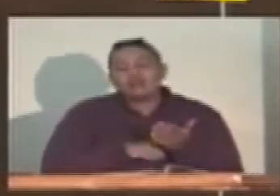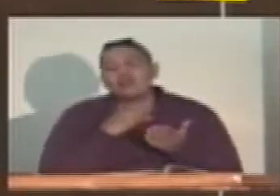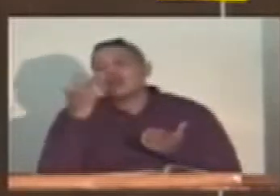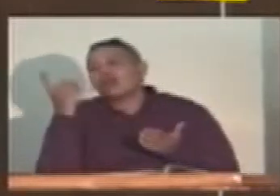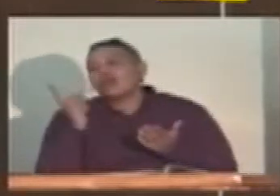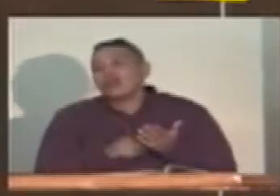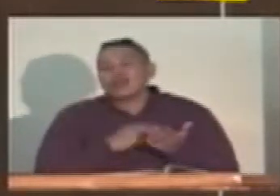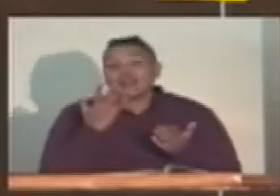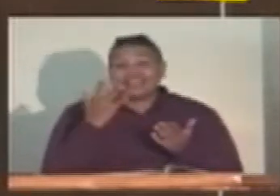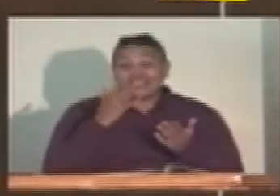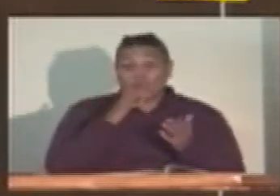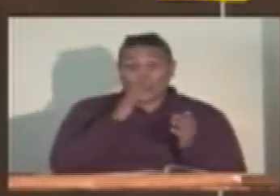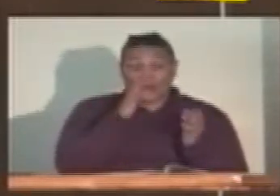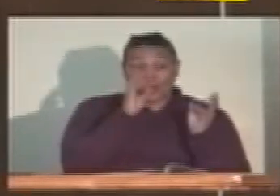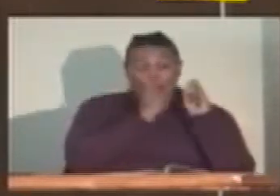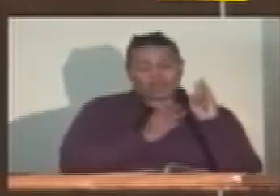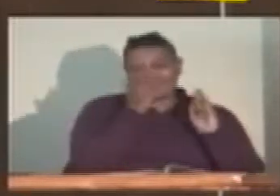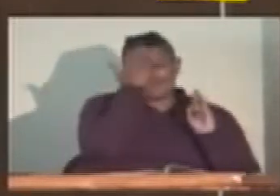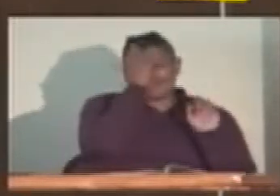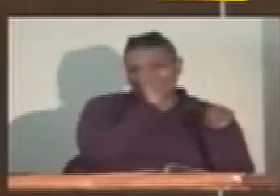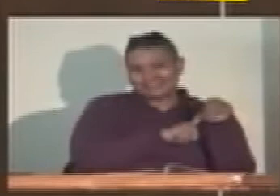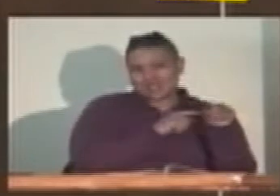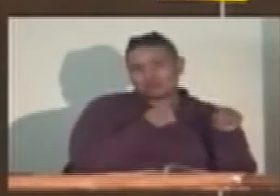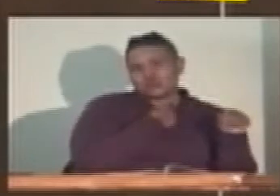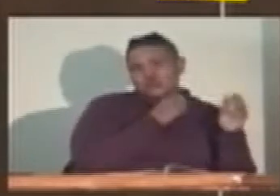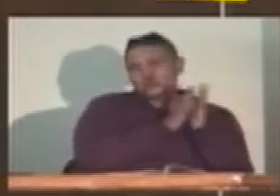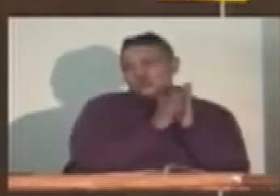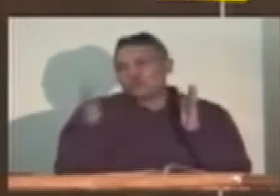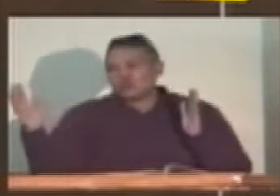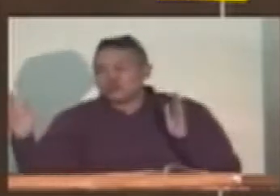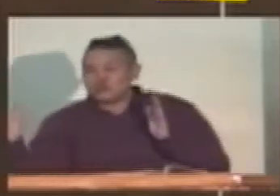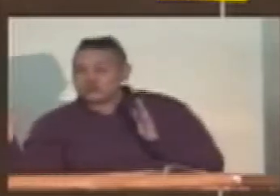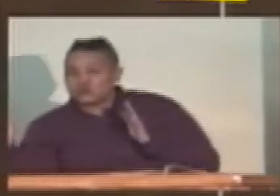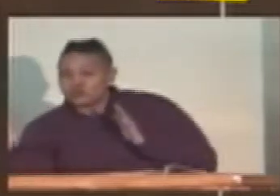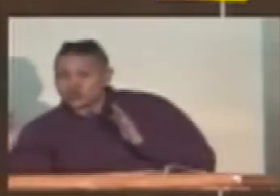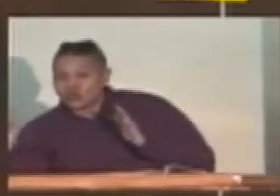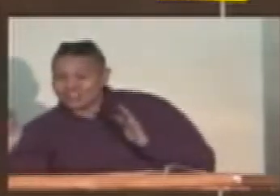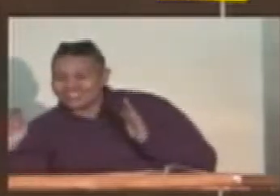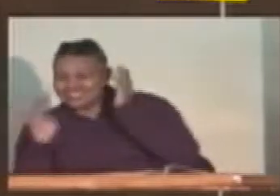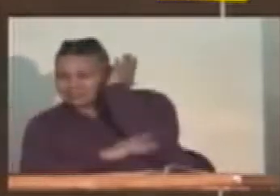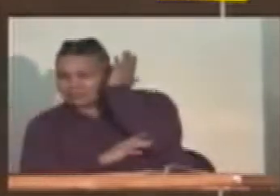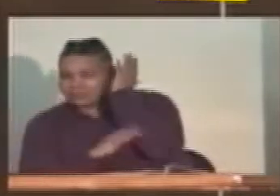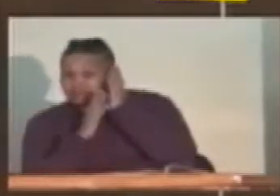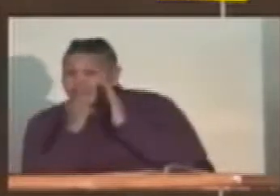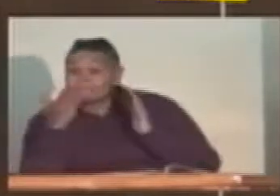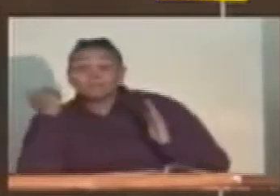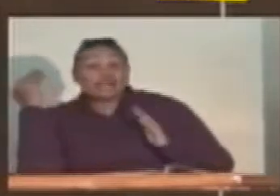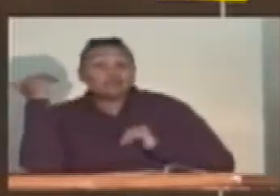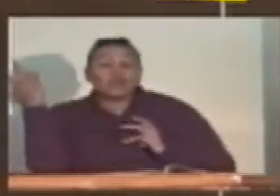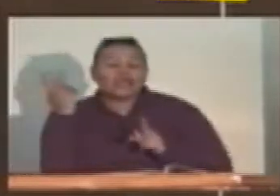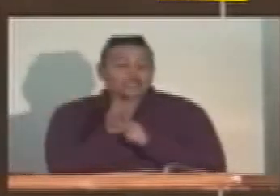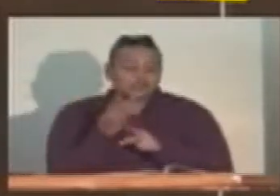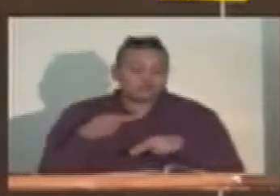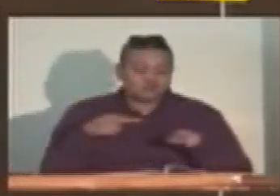systems, but the best preparation is to keep our roads, drains, and gullies clean.